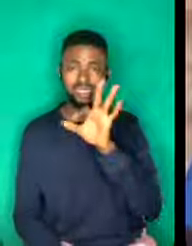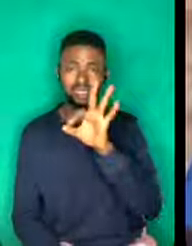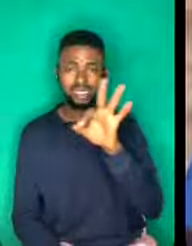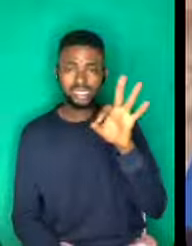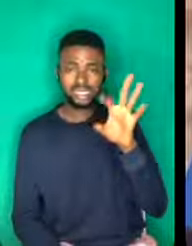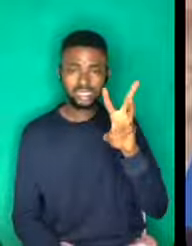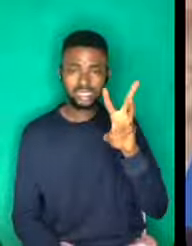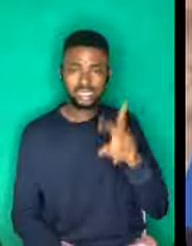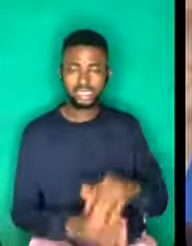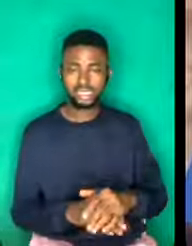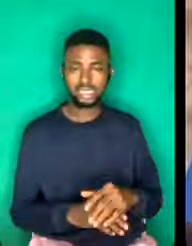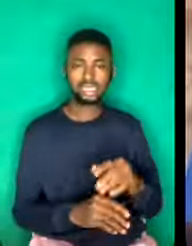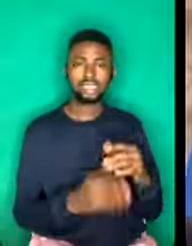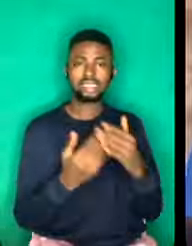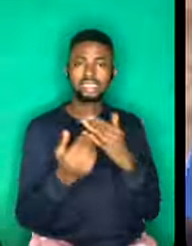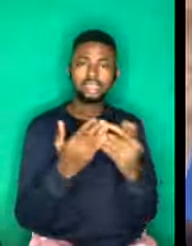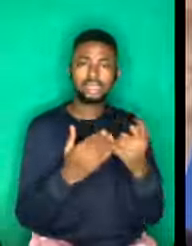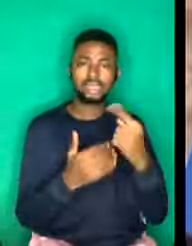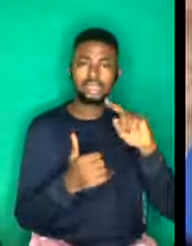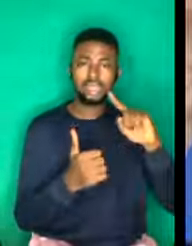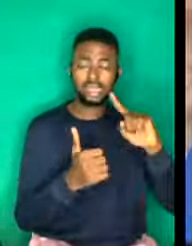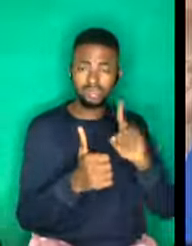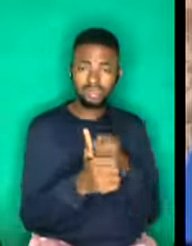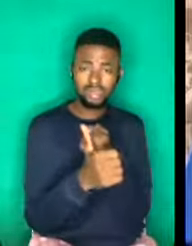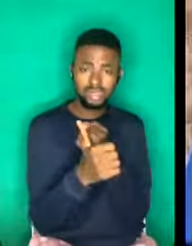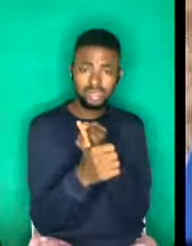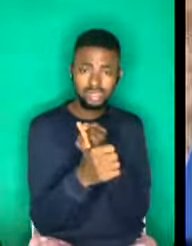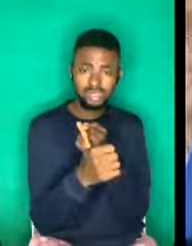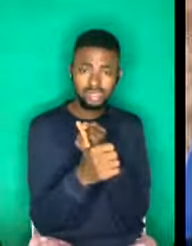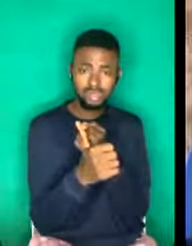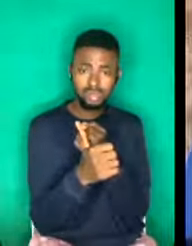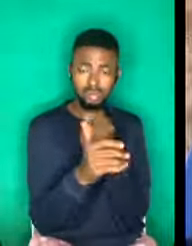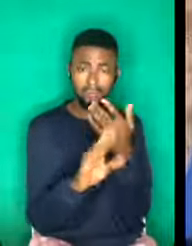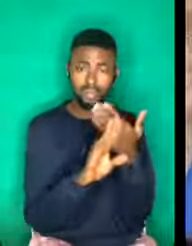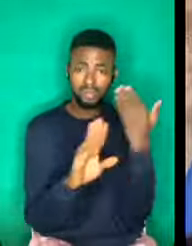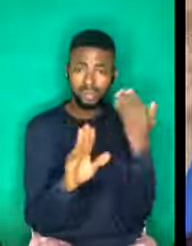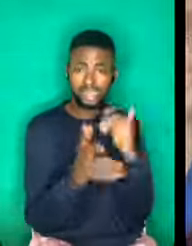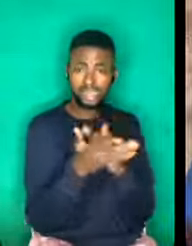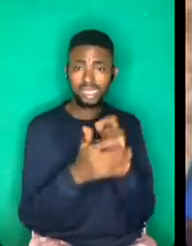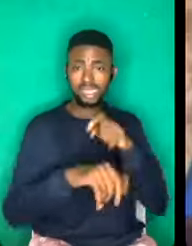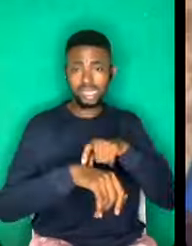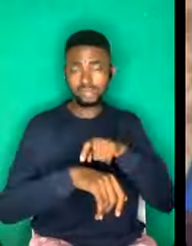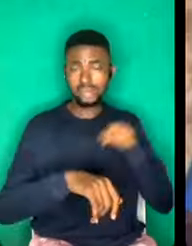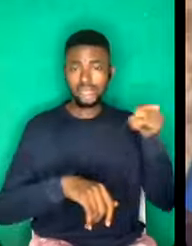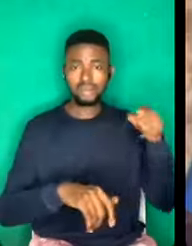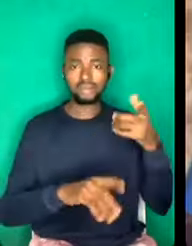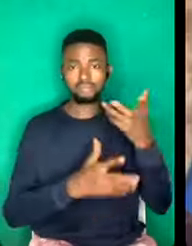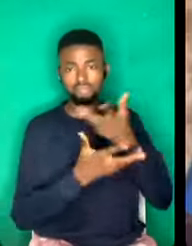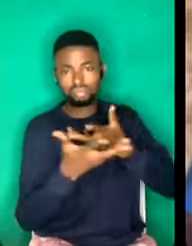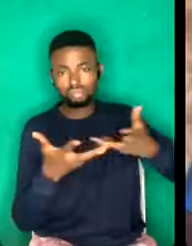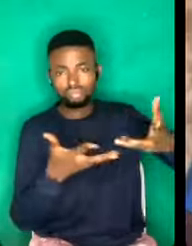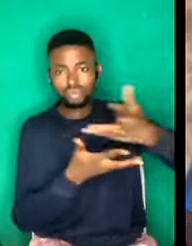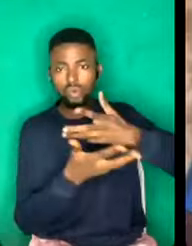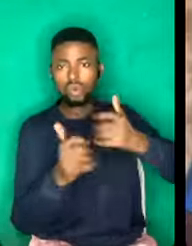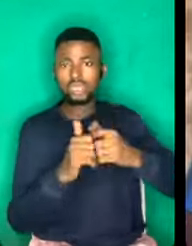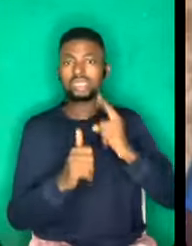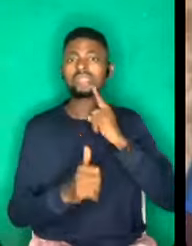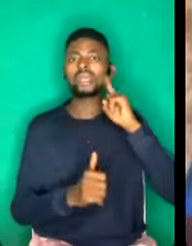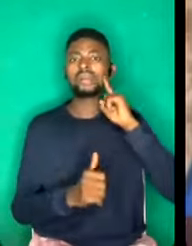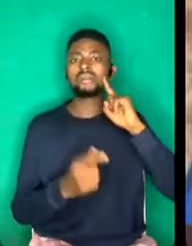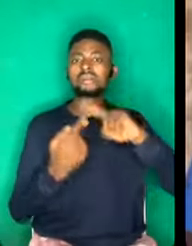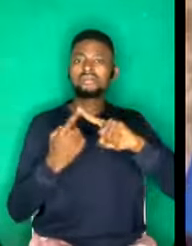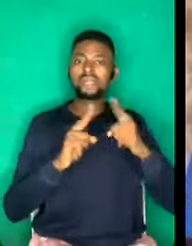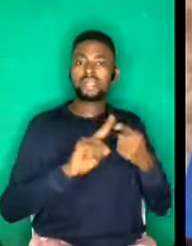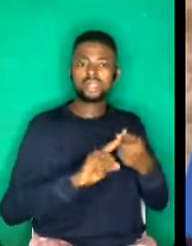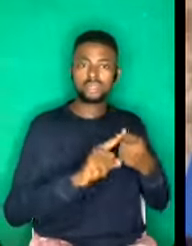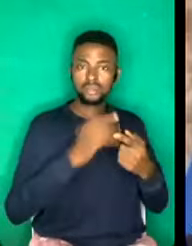that, I have been interacting with a deaf friend. He's